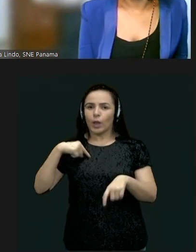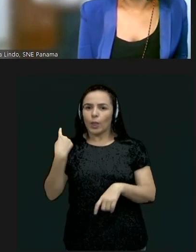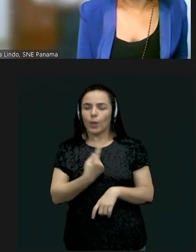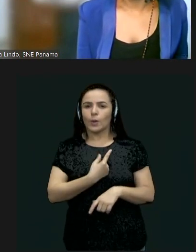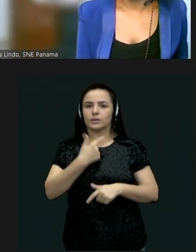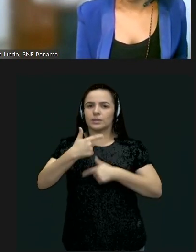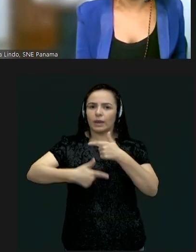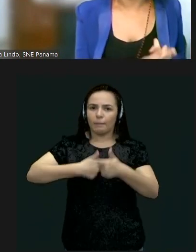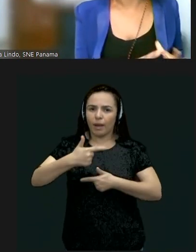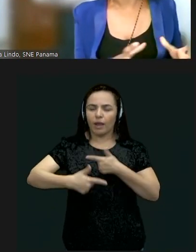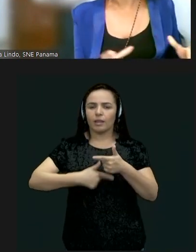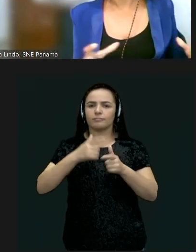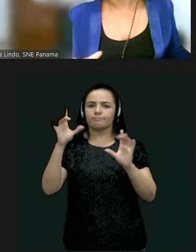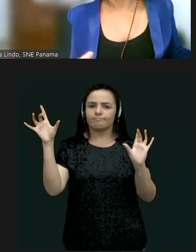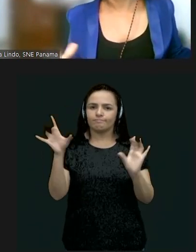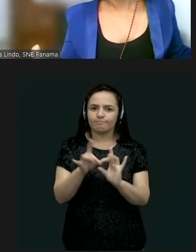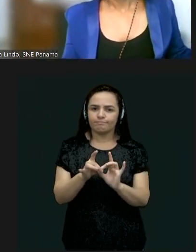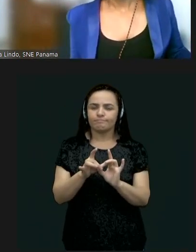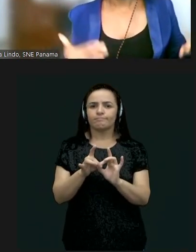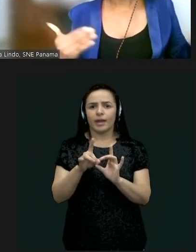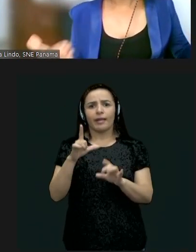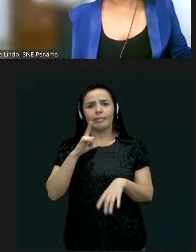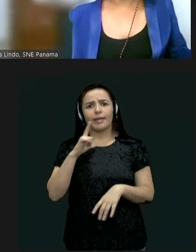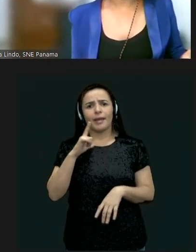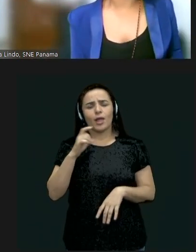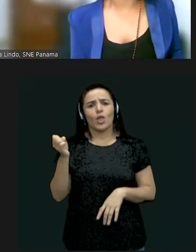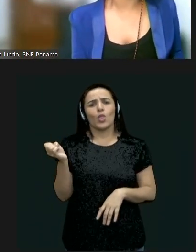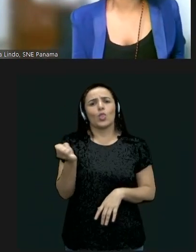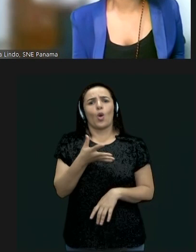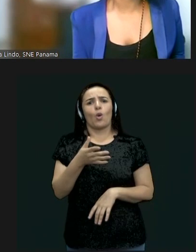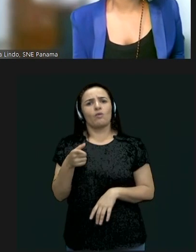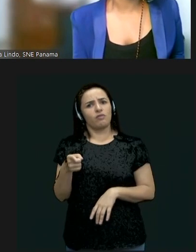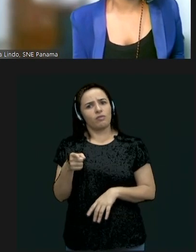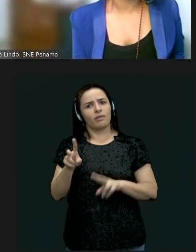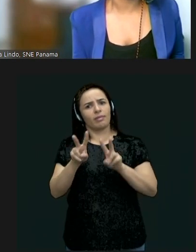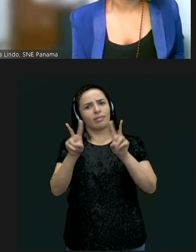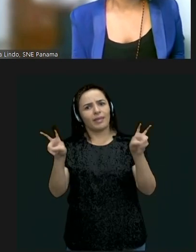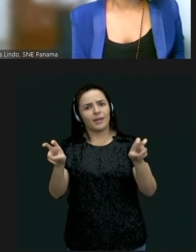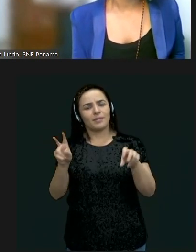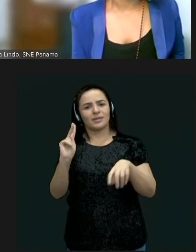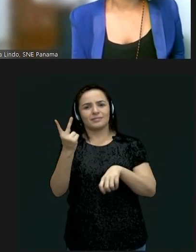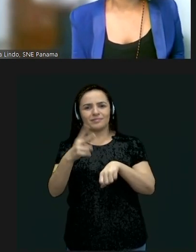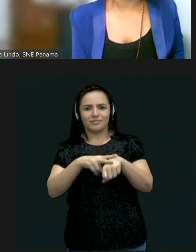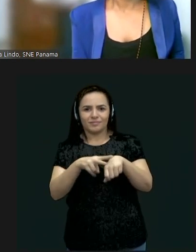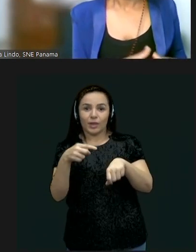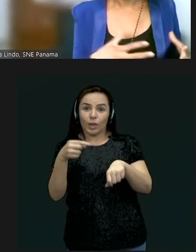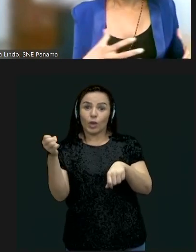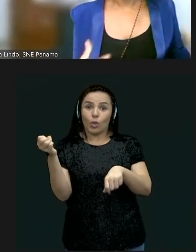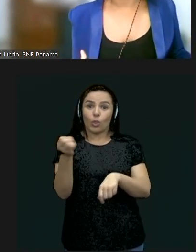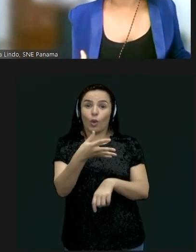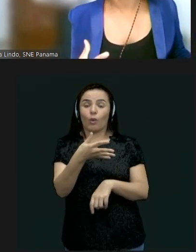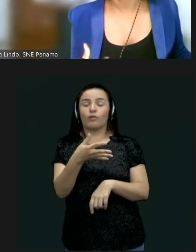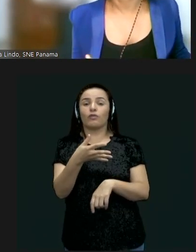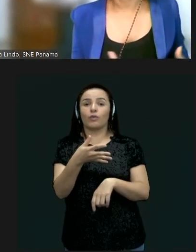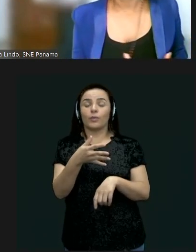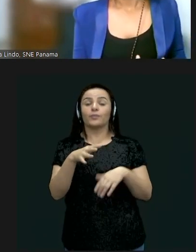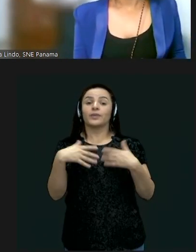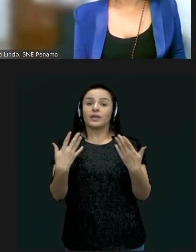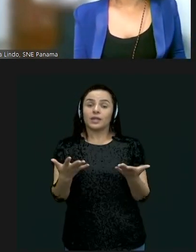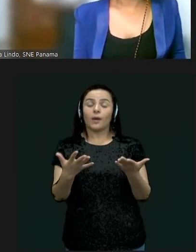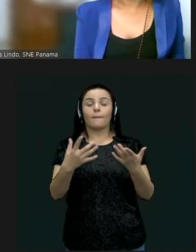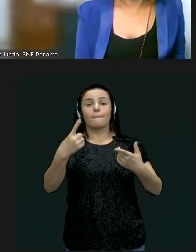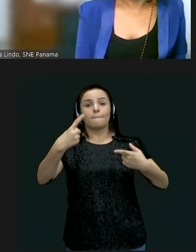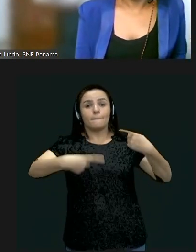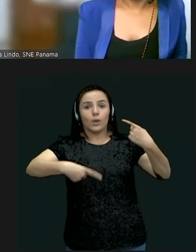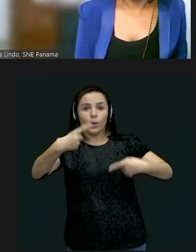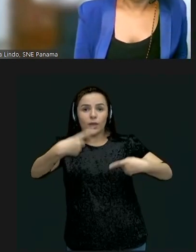news, something new happened while we were sleeping. So we want to assure that our policy framework is